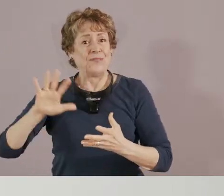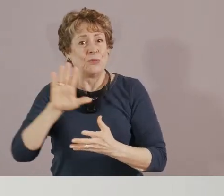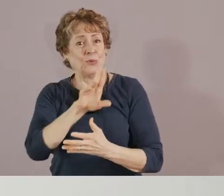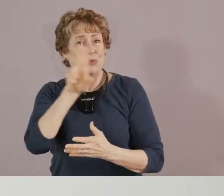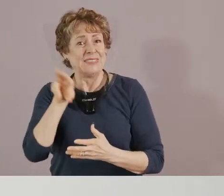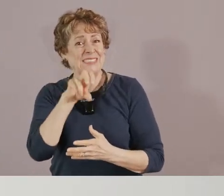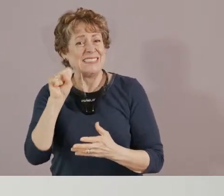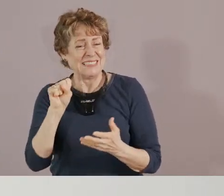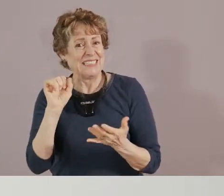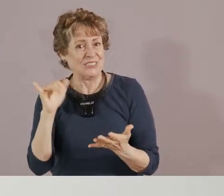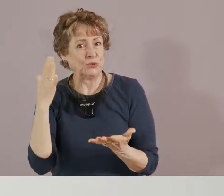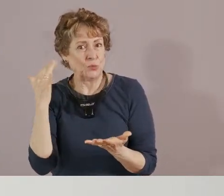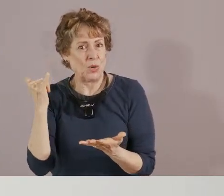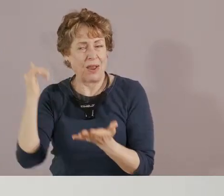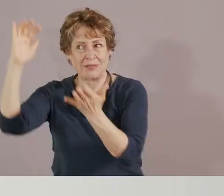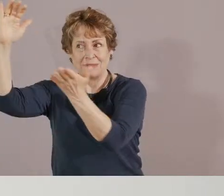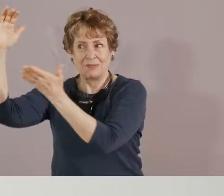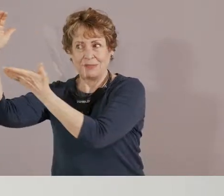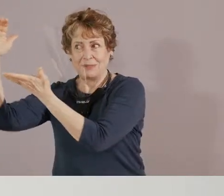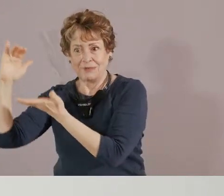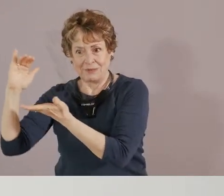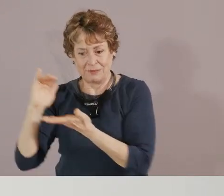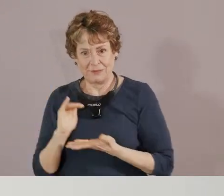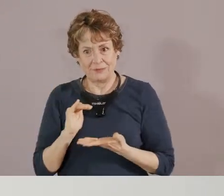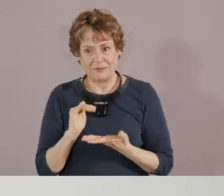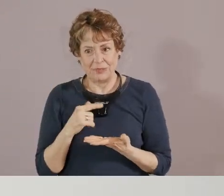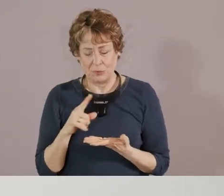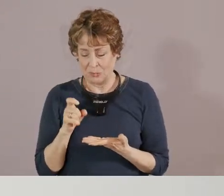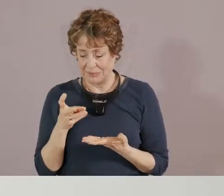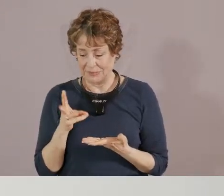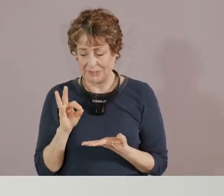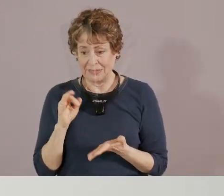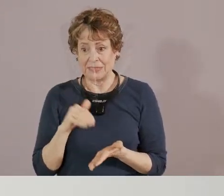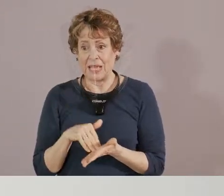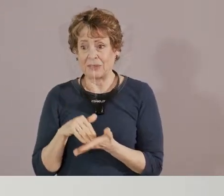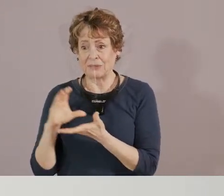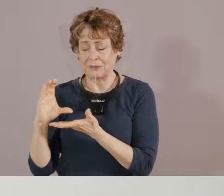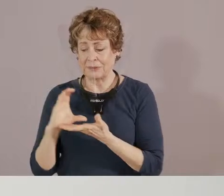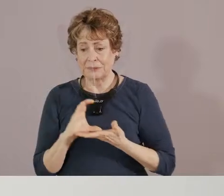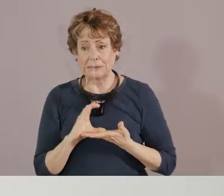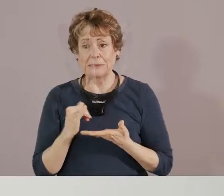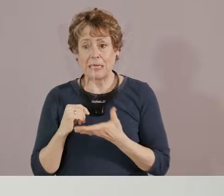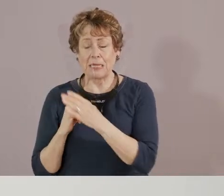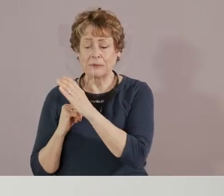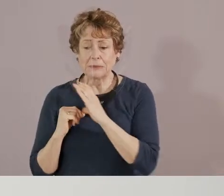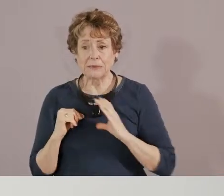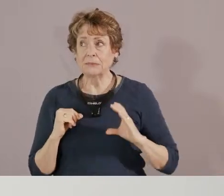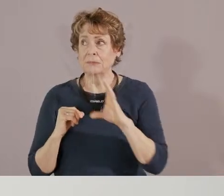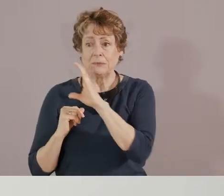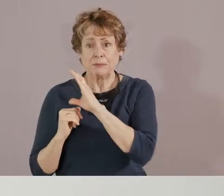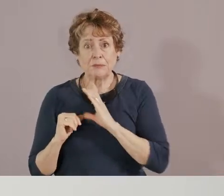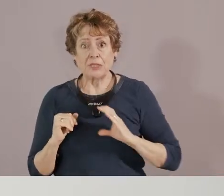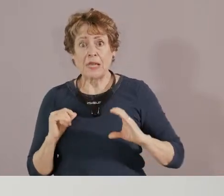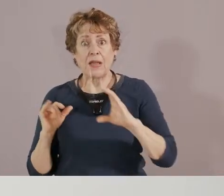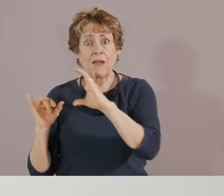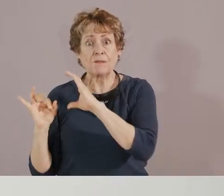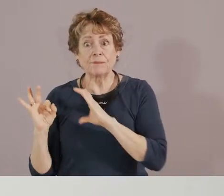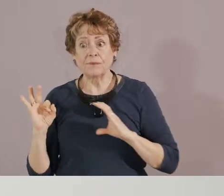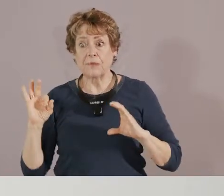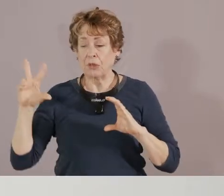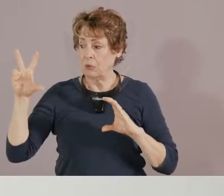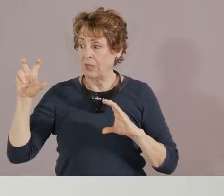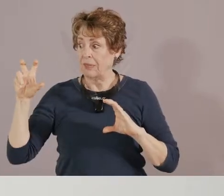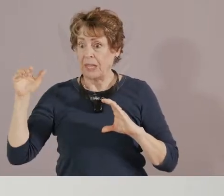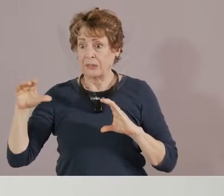for because the 169 just keeps our current activities going. The 300,000 additional doses would really ramp us up a